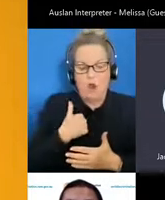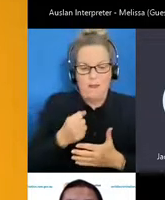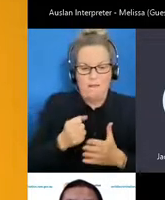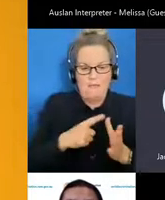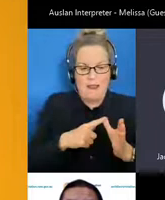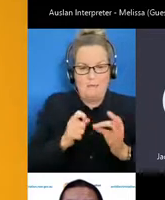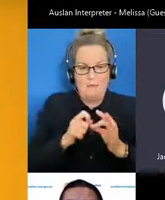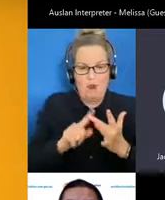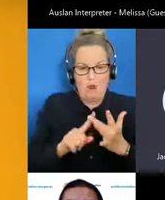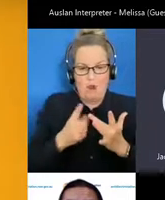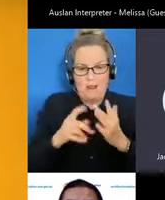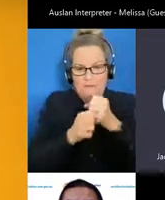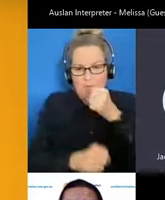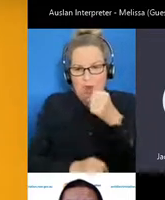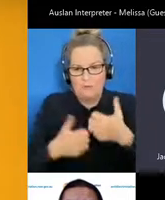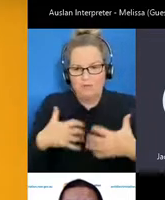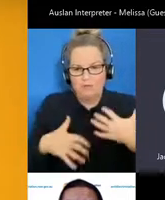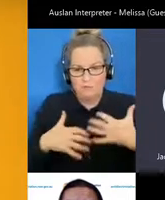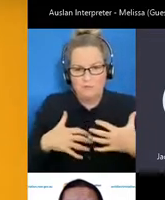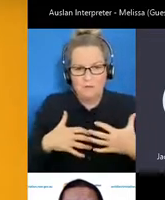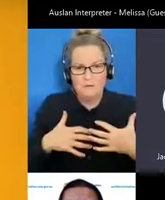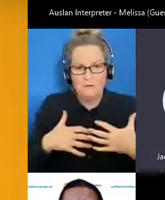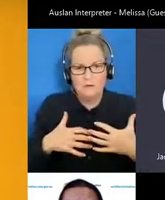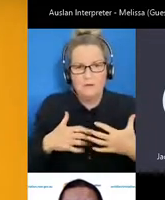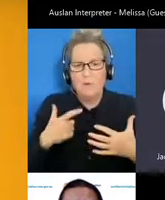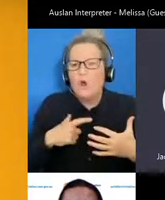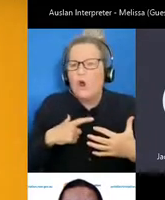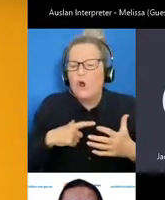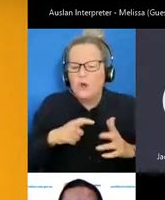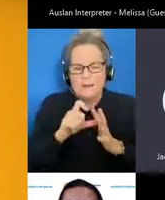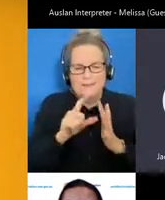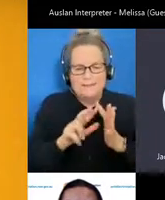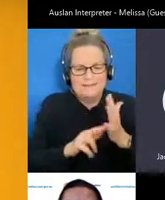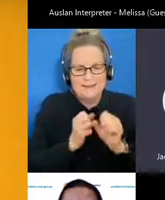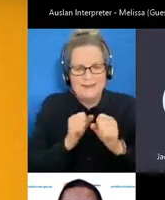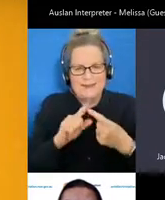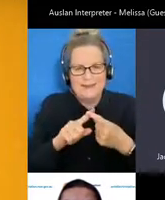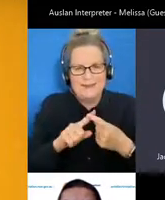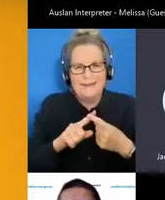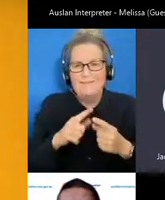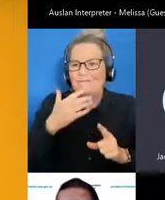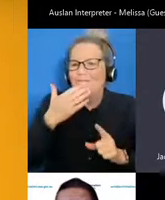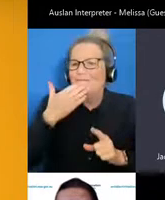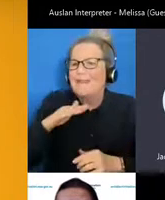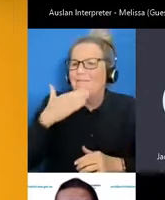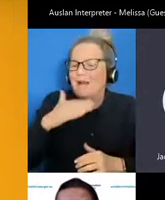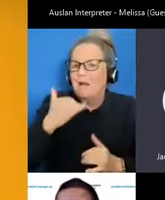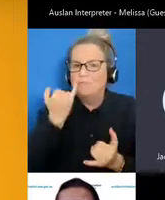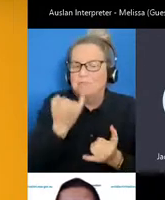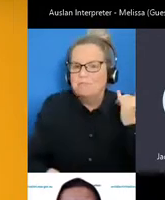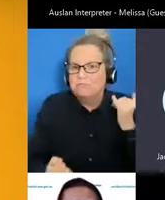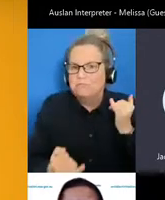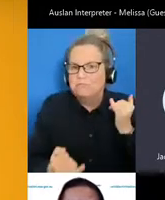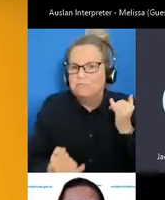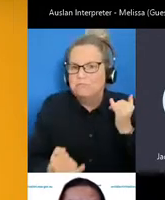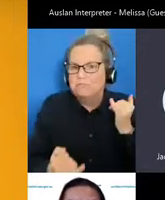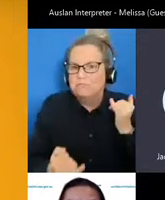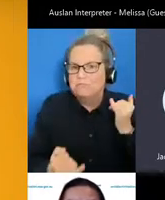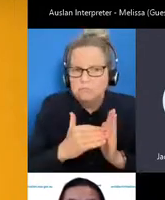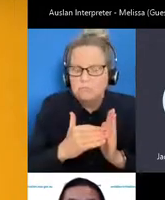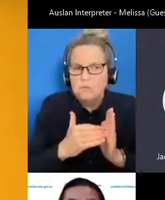and spinal injury that resulted from hemorrhagic dengue fever. And then 11